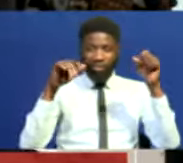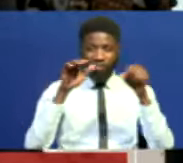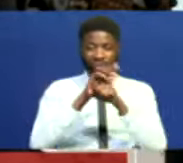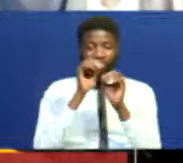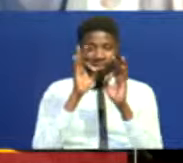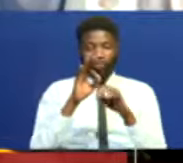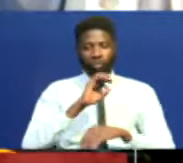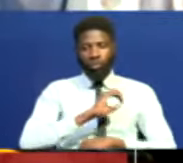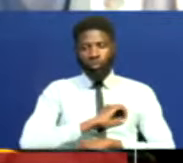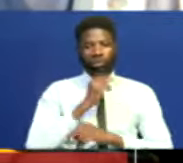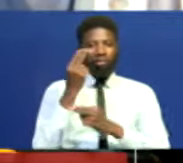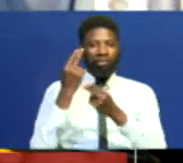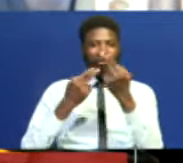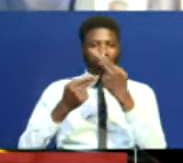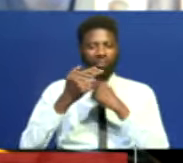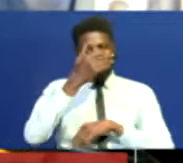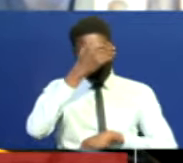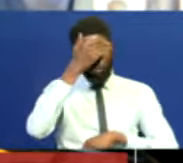history.